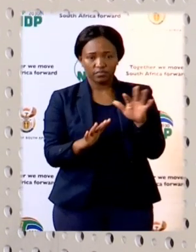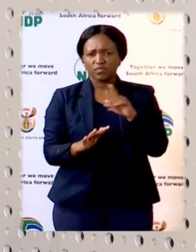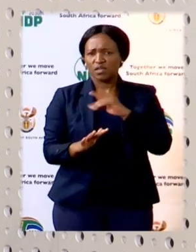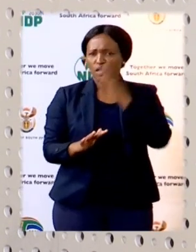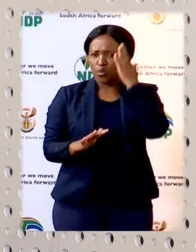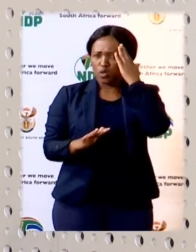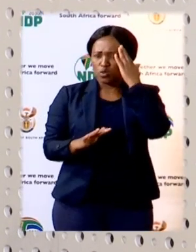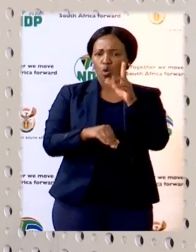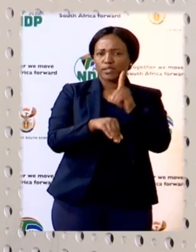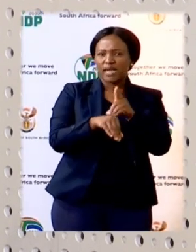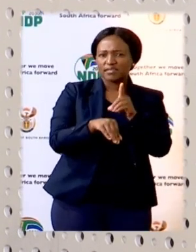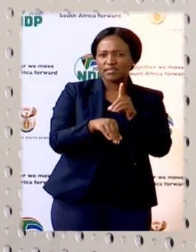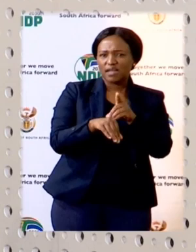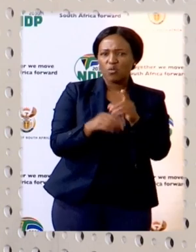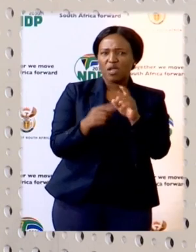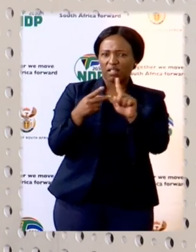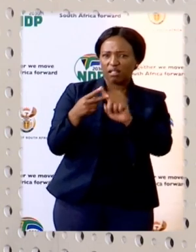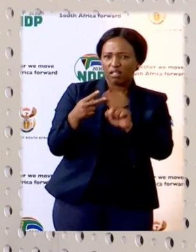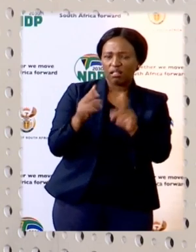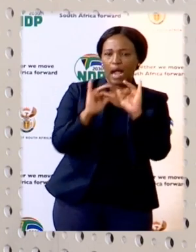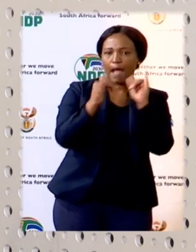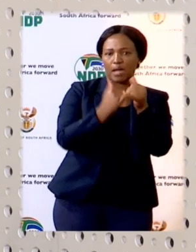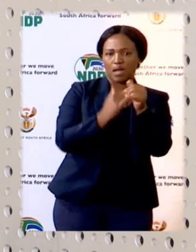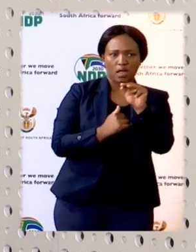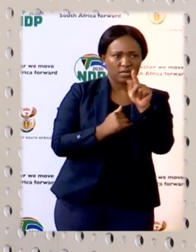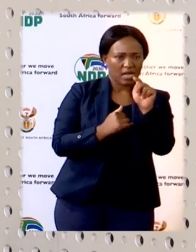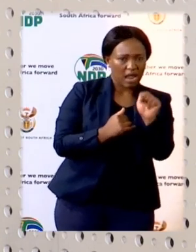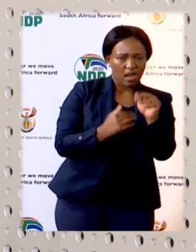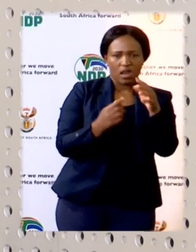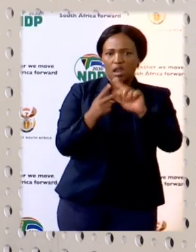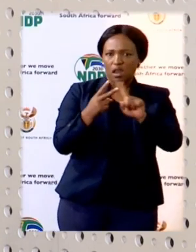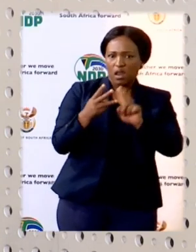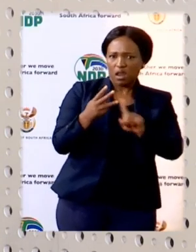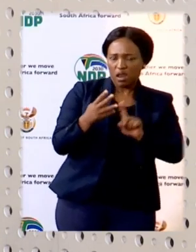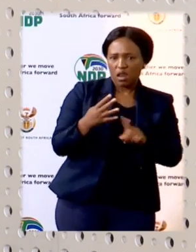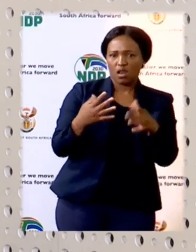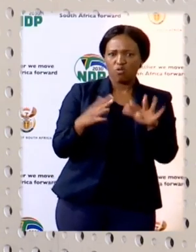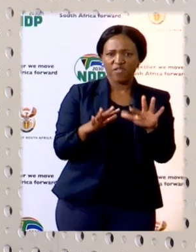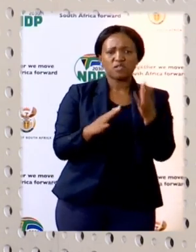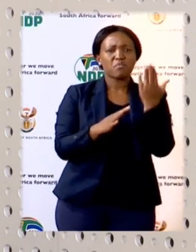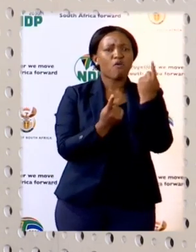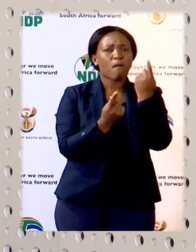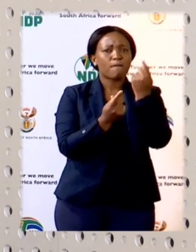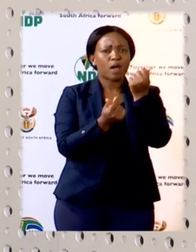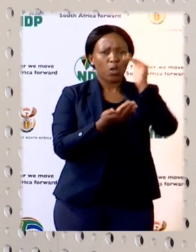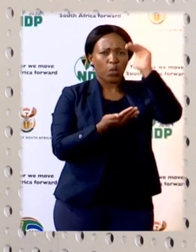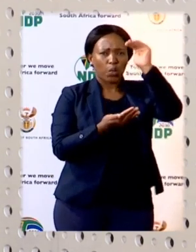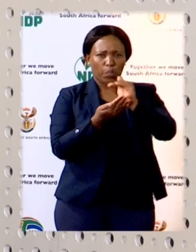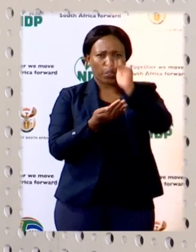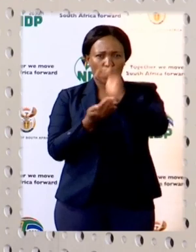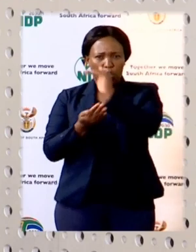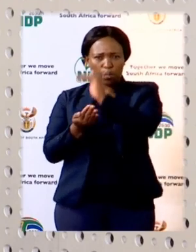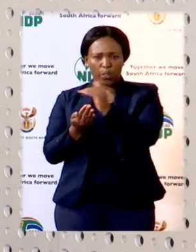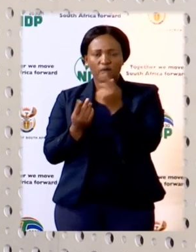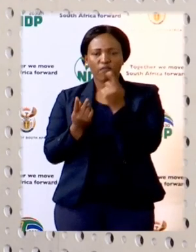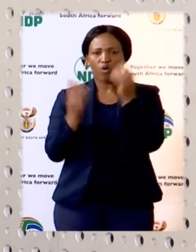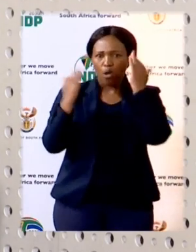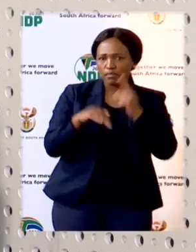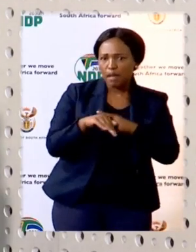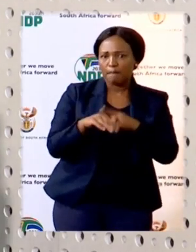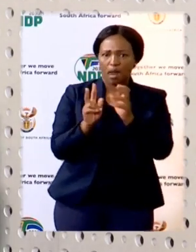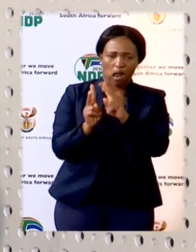of data service providers who have reduced their fees. But we will continue, of course, to engage with them.